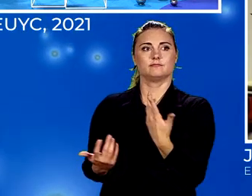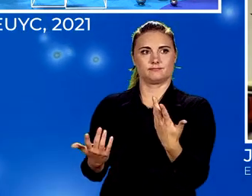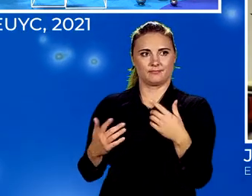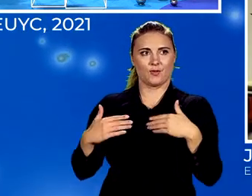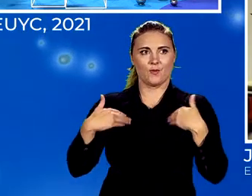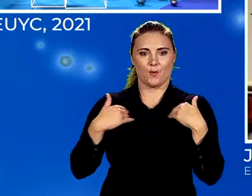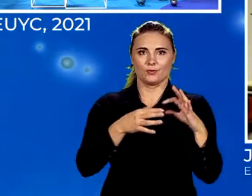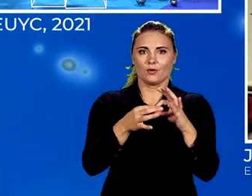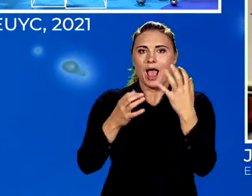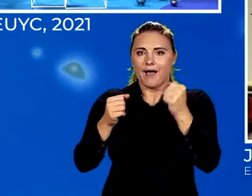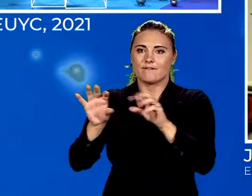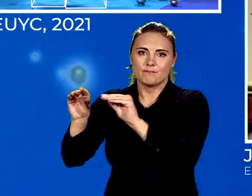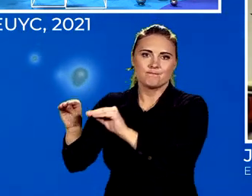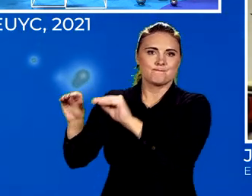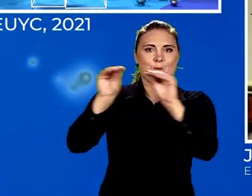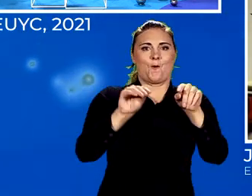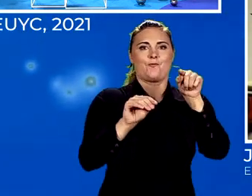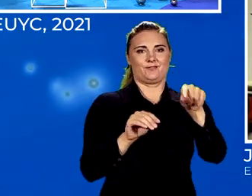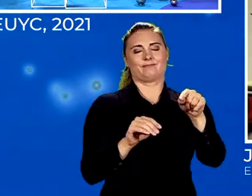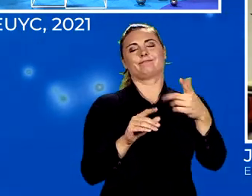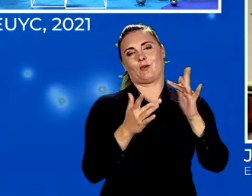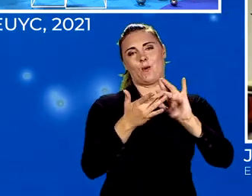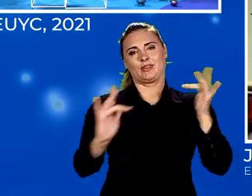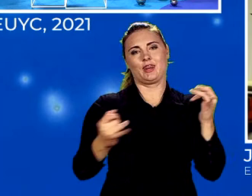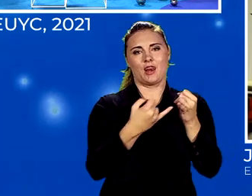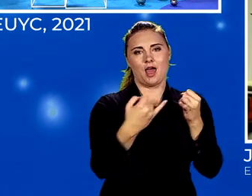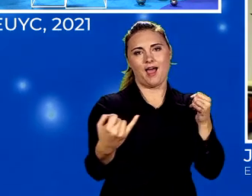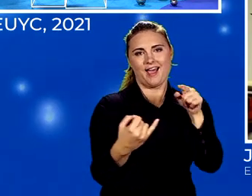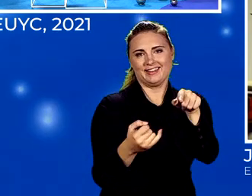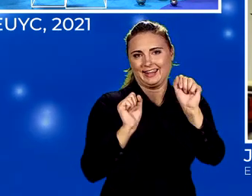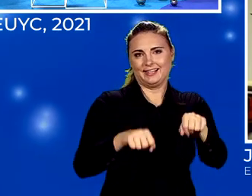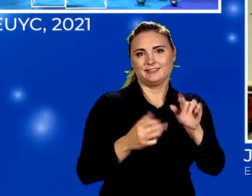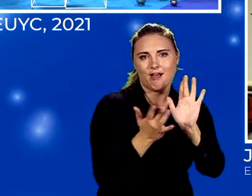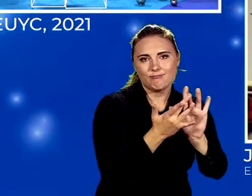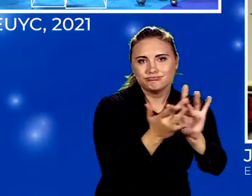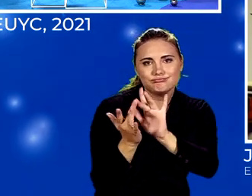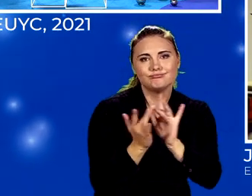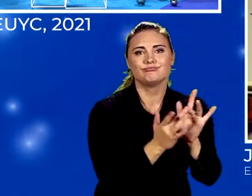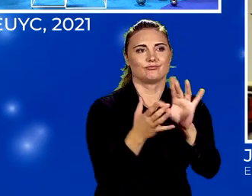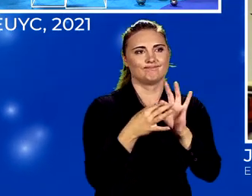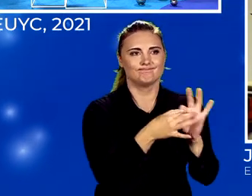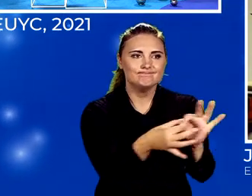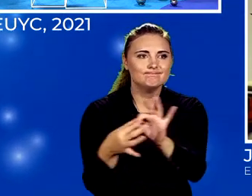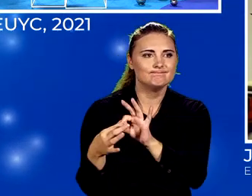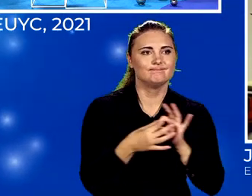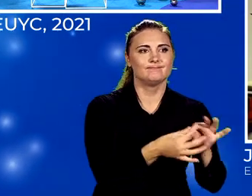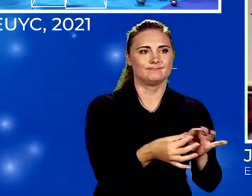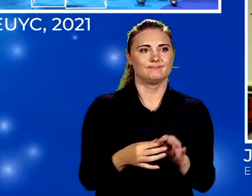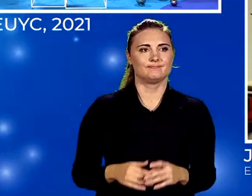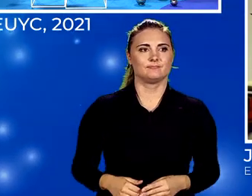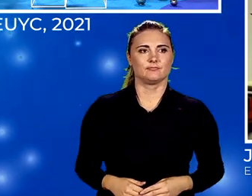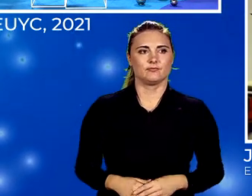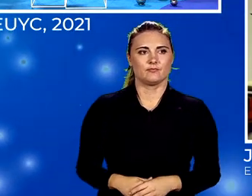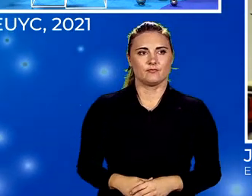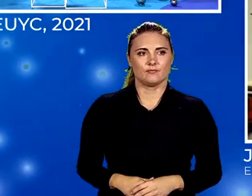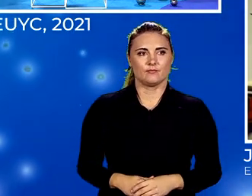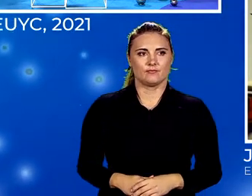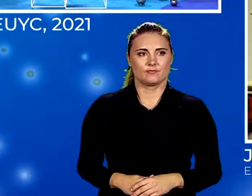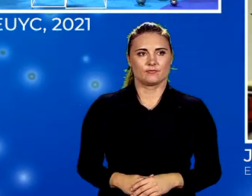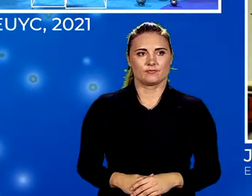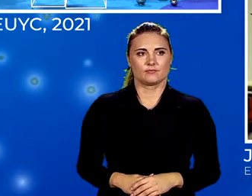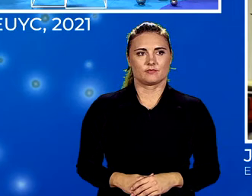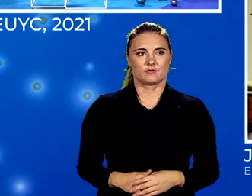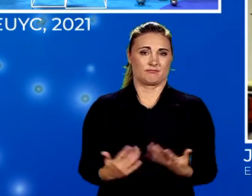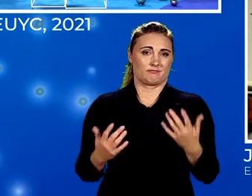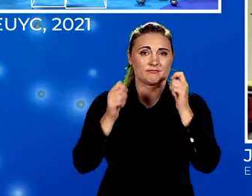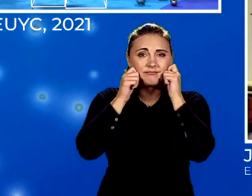society. However, while safety measures were essential to protect the population, we have witnessed alarming measures affecting